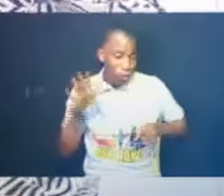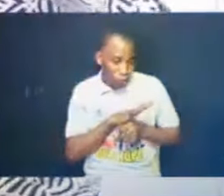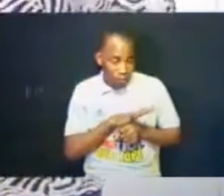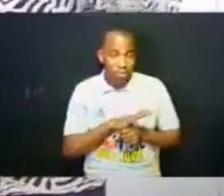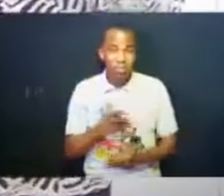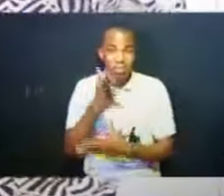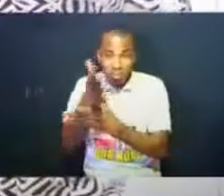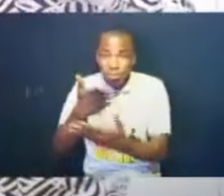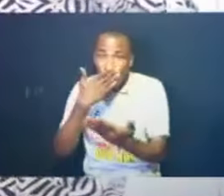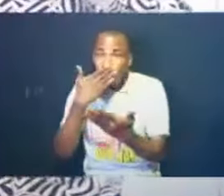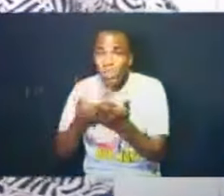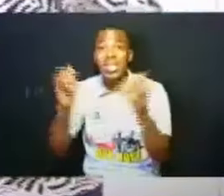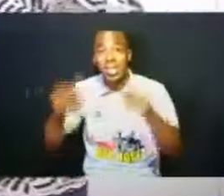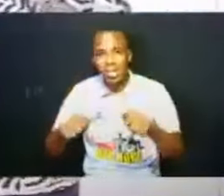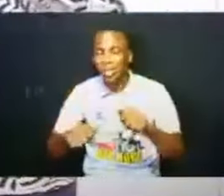How can